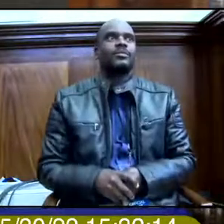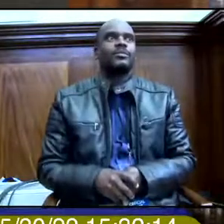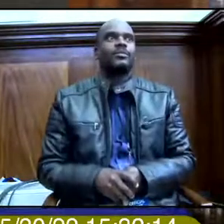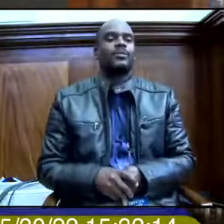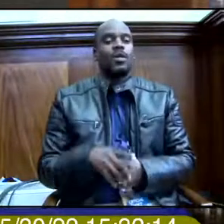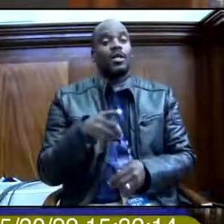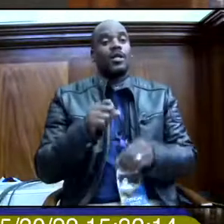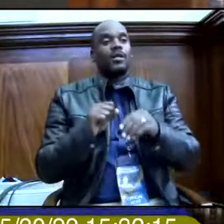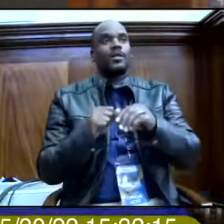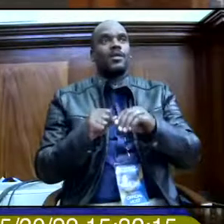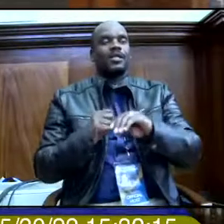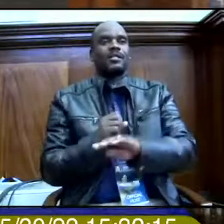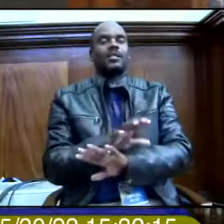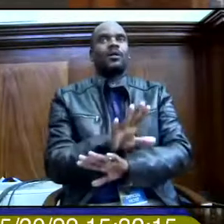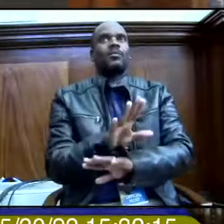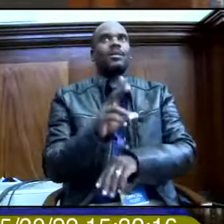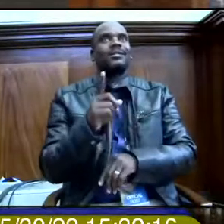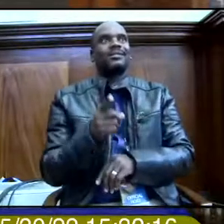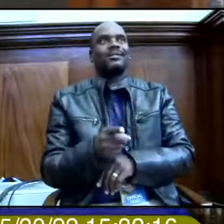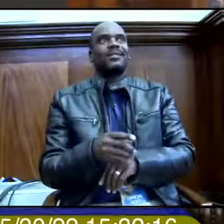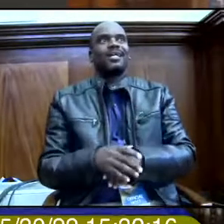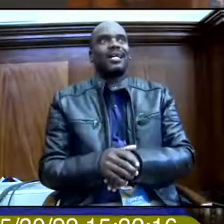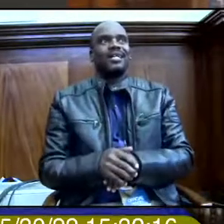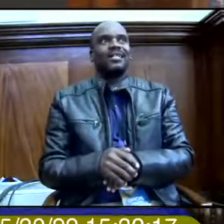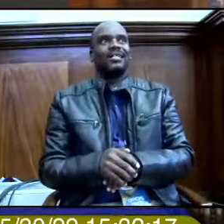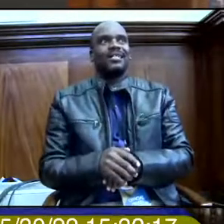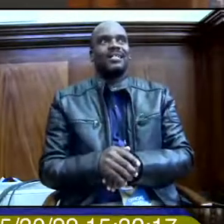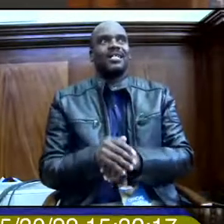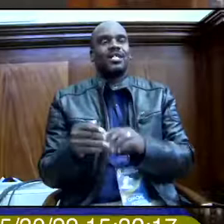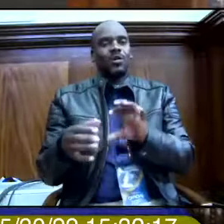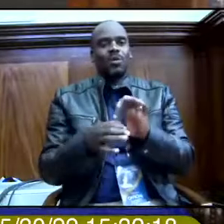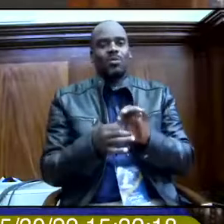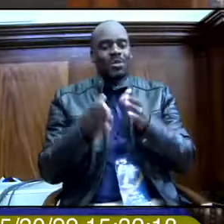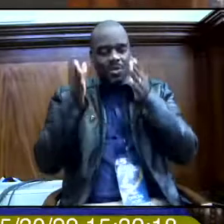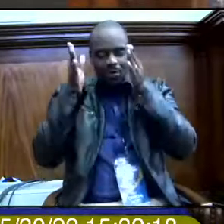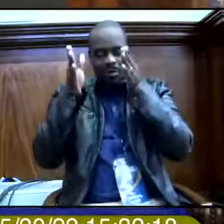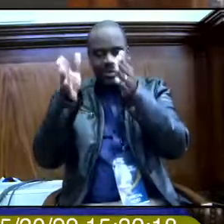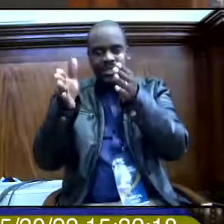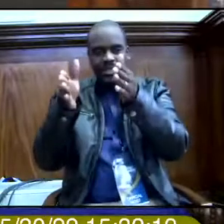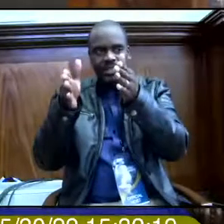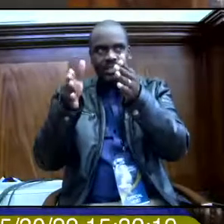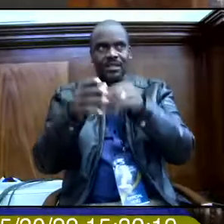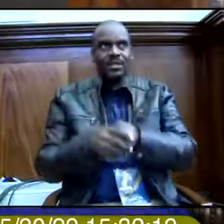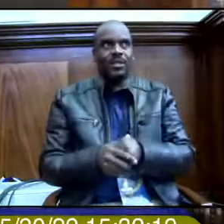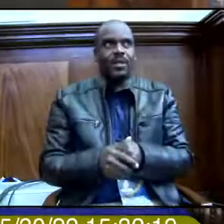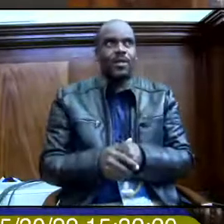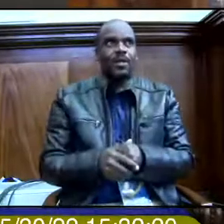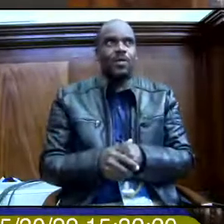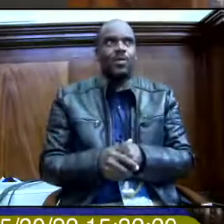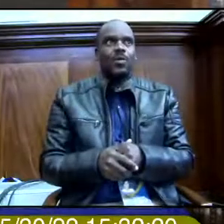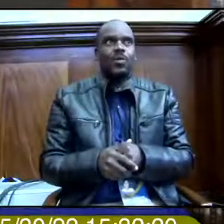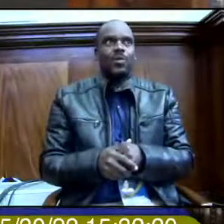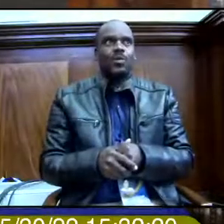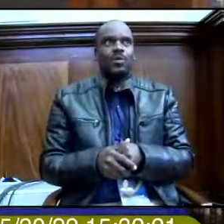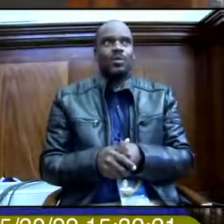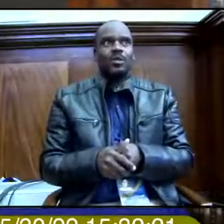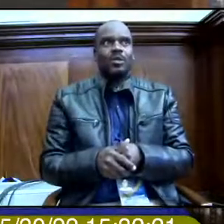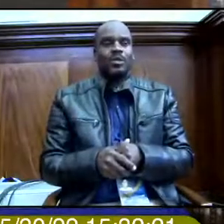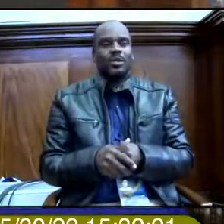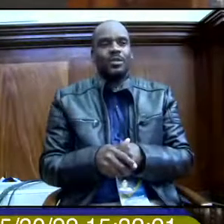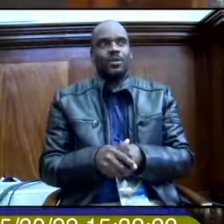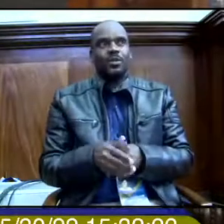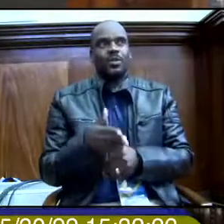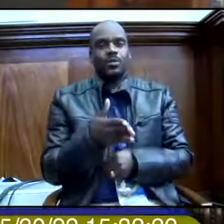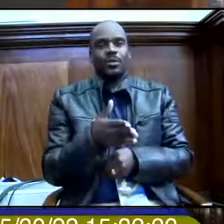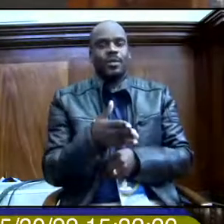established that there has been increasingly corporate concentration leading to anti-competitive